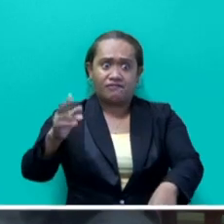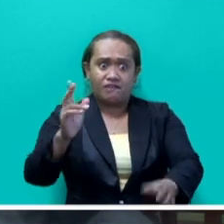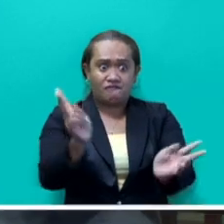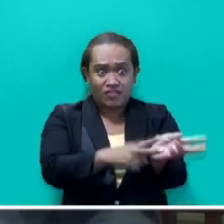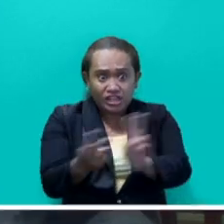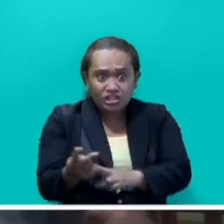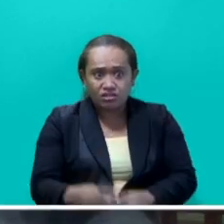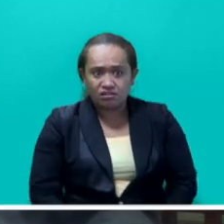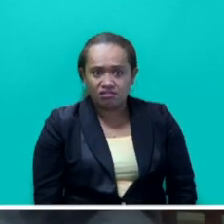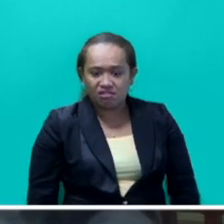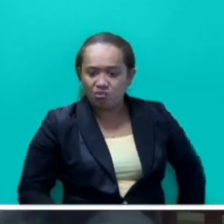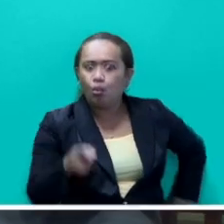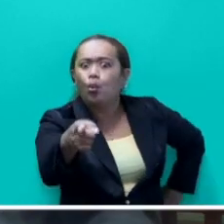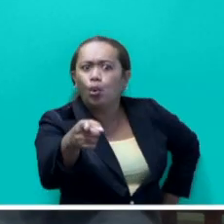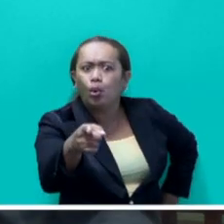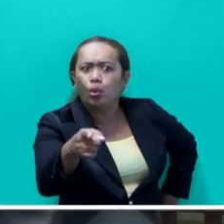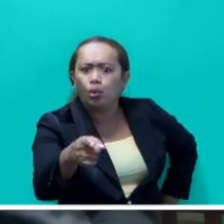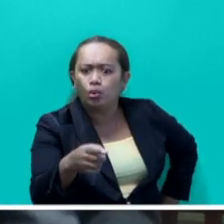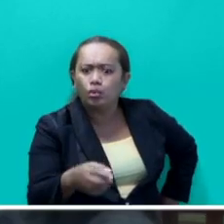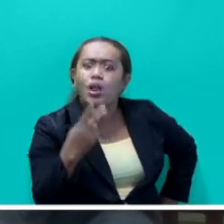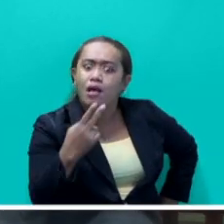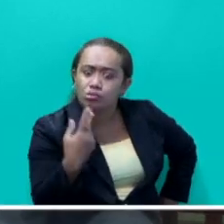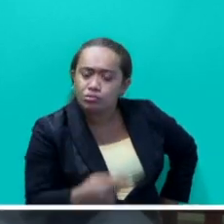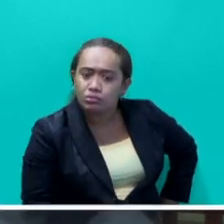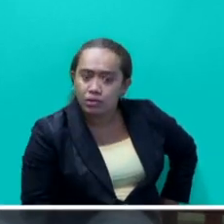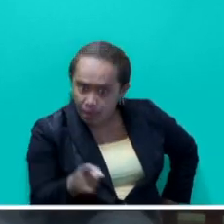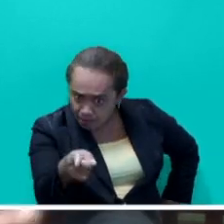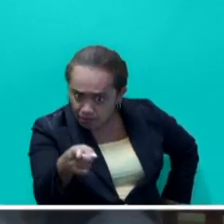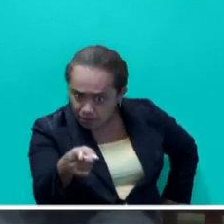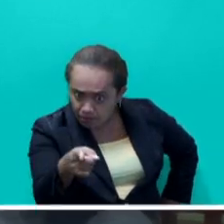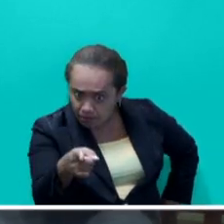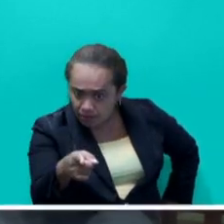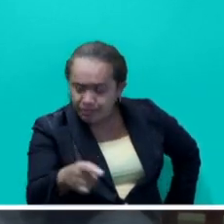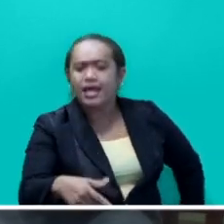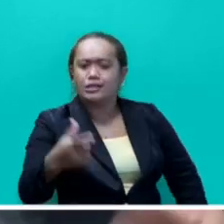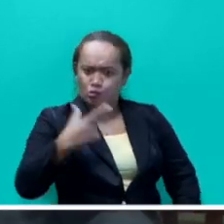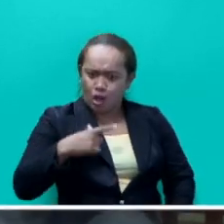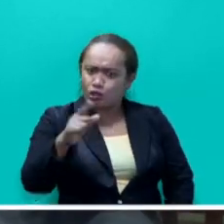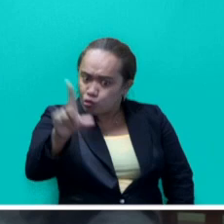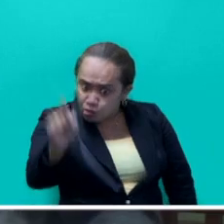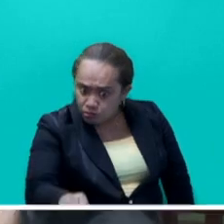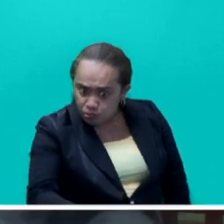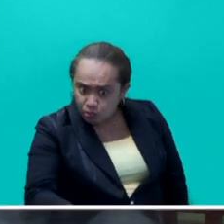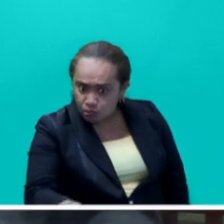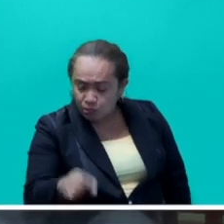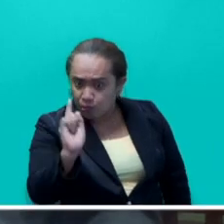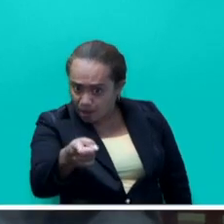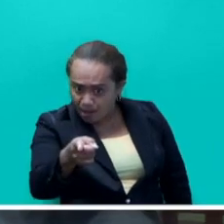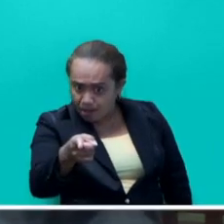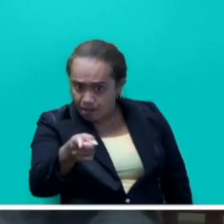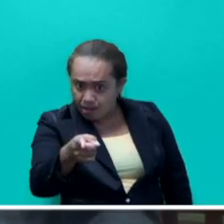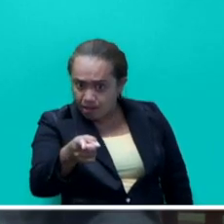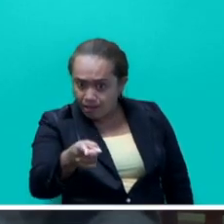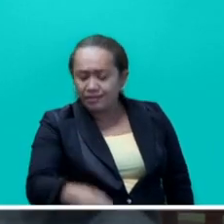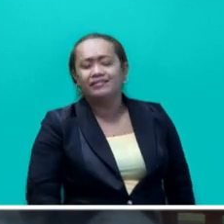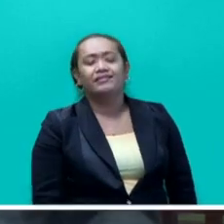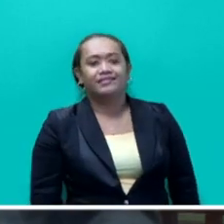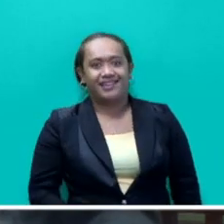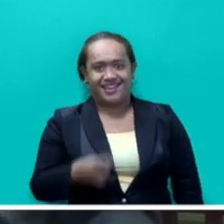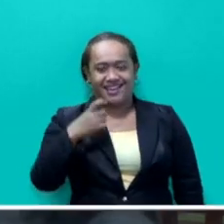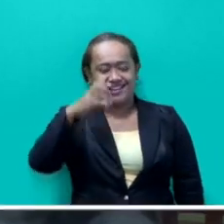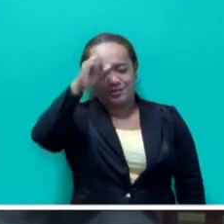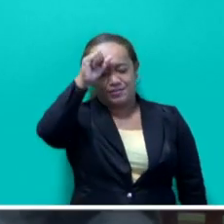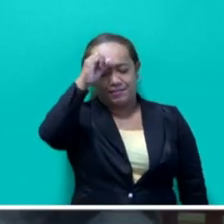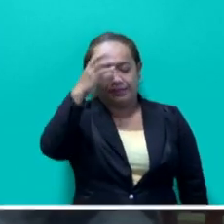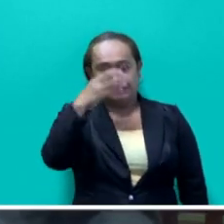me and say, no, you didn't tell us the truth. This is what you did. I'm always very careful about that,